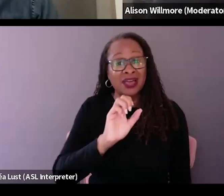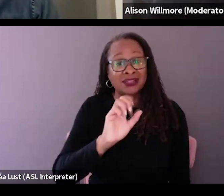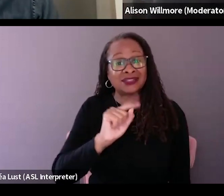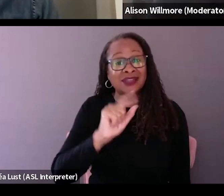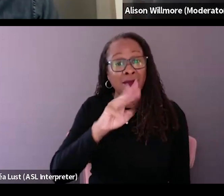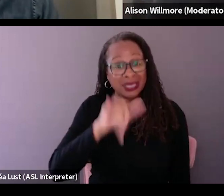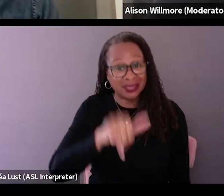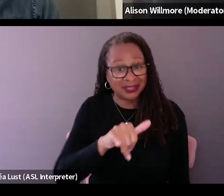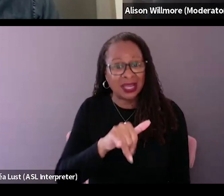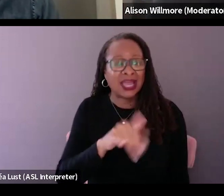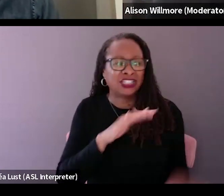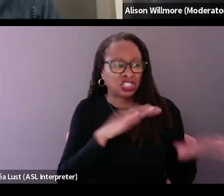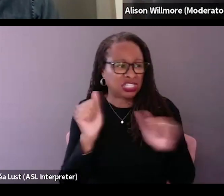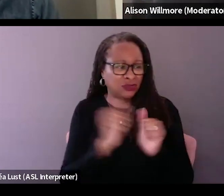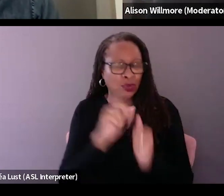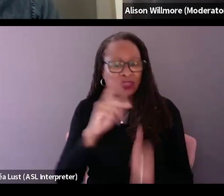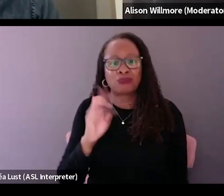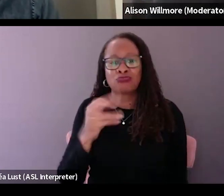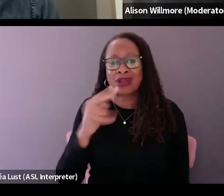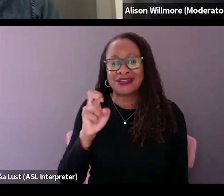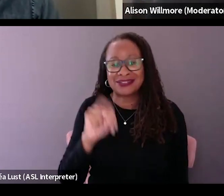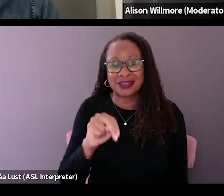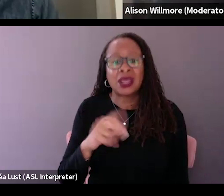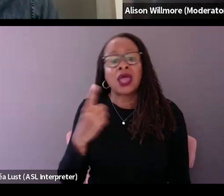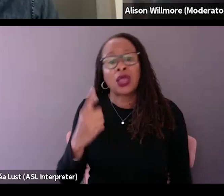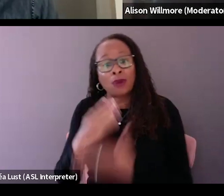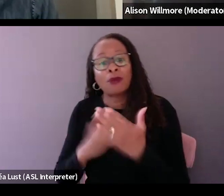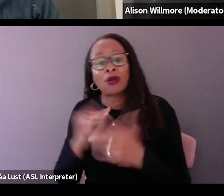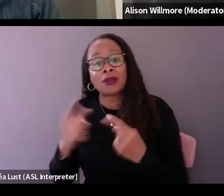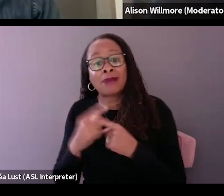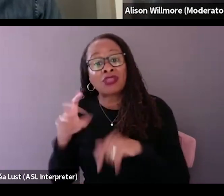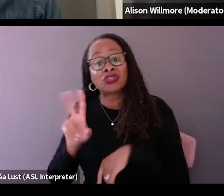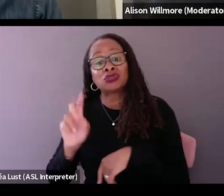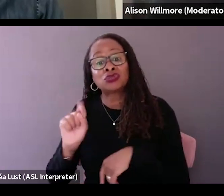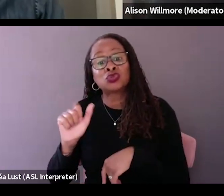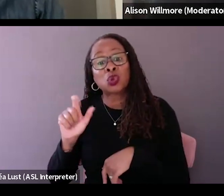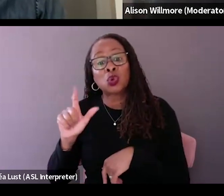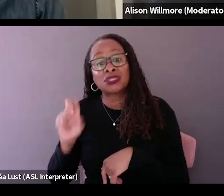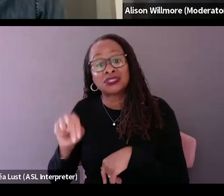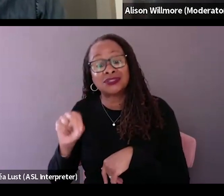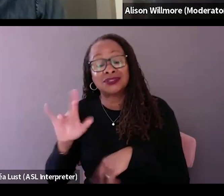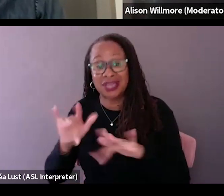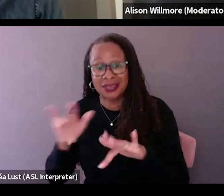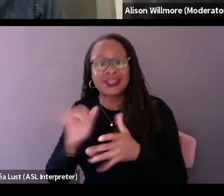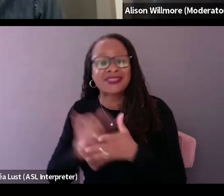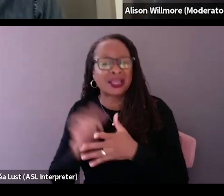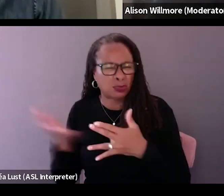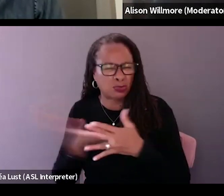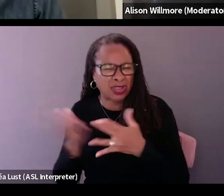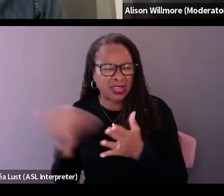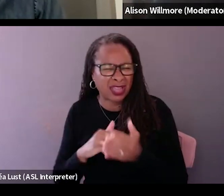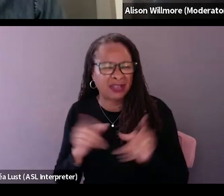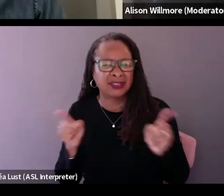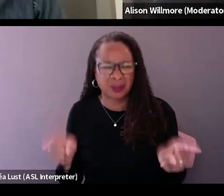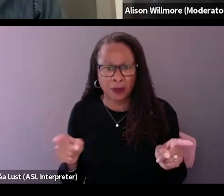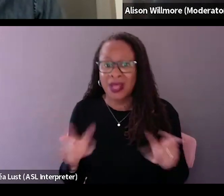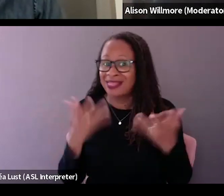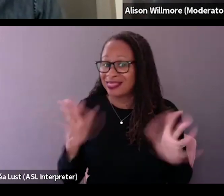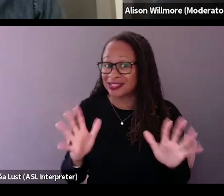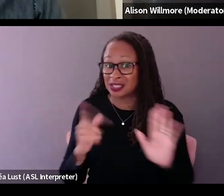stolen tape. But a lot of times Pamela knows her boundaries and she would say like, I'm not, you know, and she viscerally reacts to things. So she